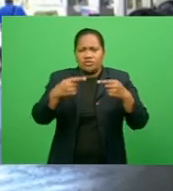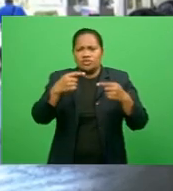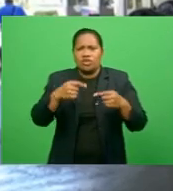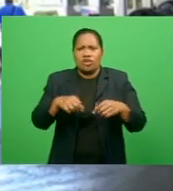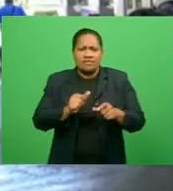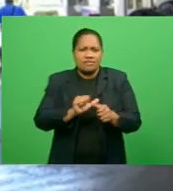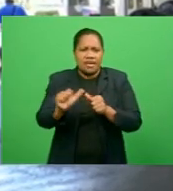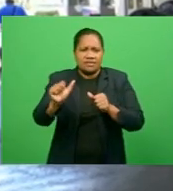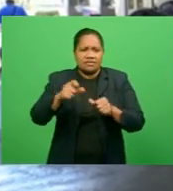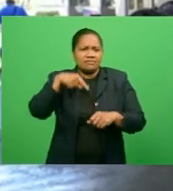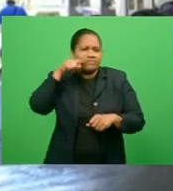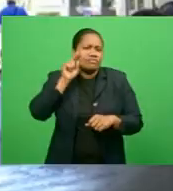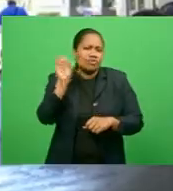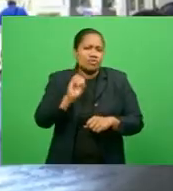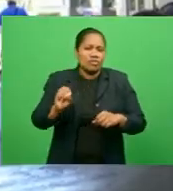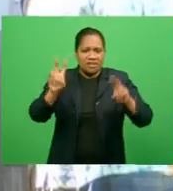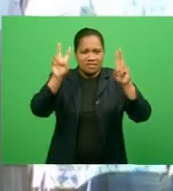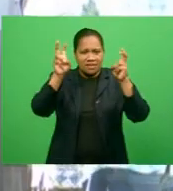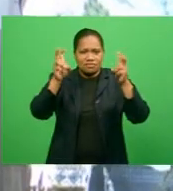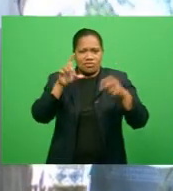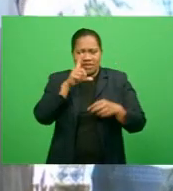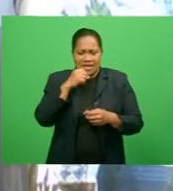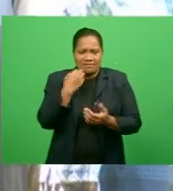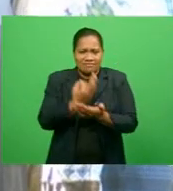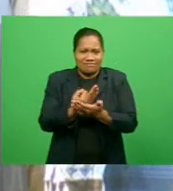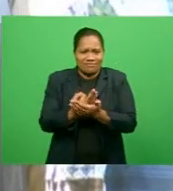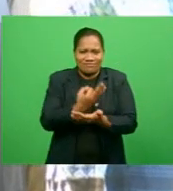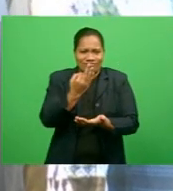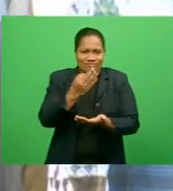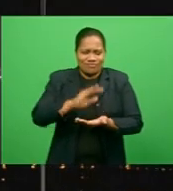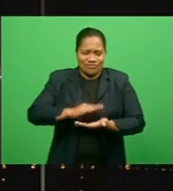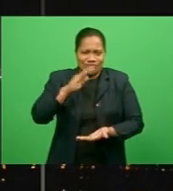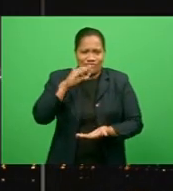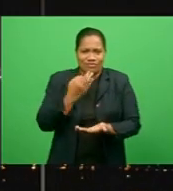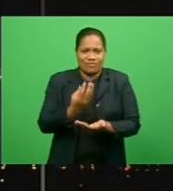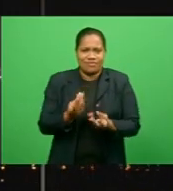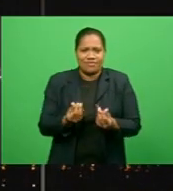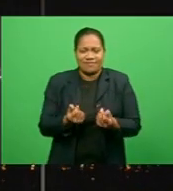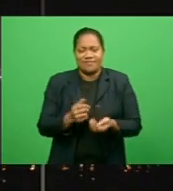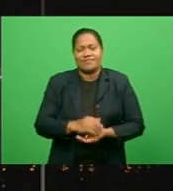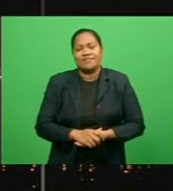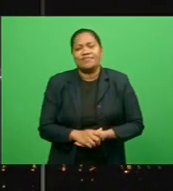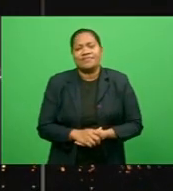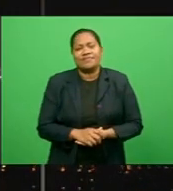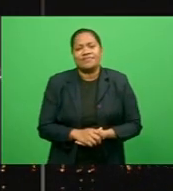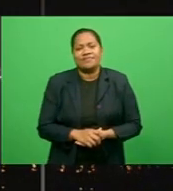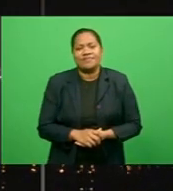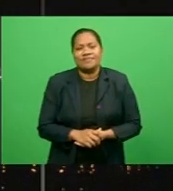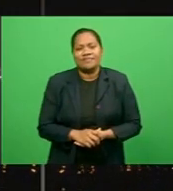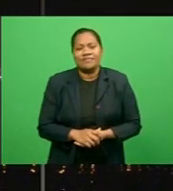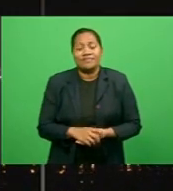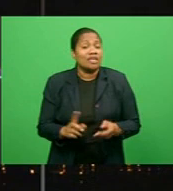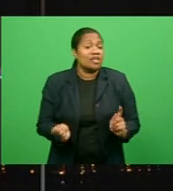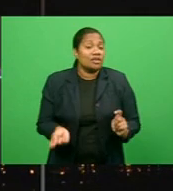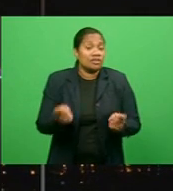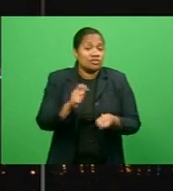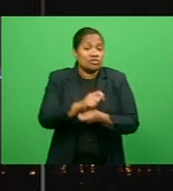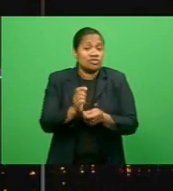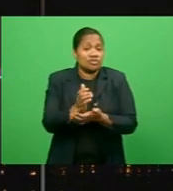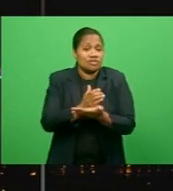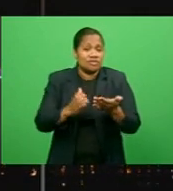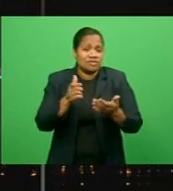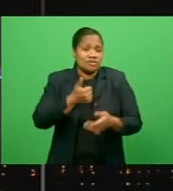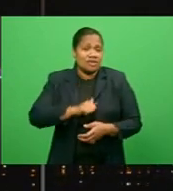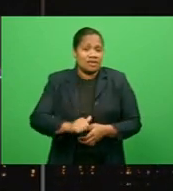in order to raise funds. Felipe Naikaso, FBC News. The change in consumer behavior due